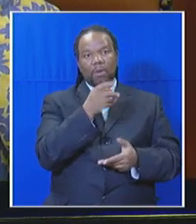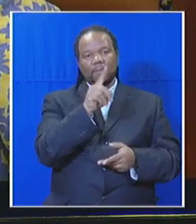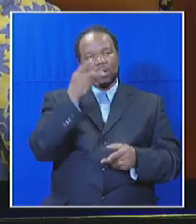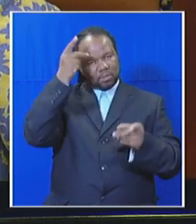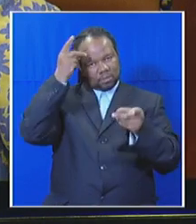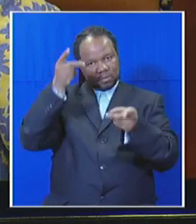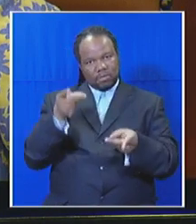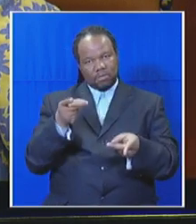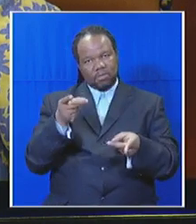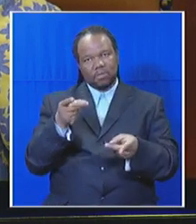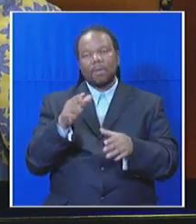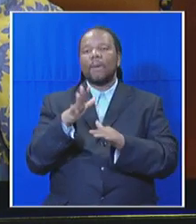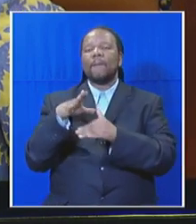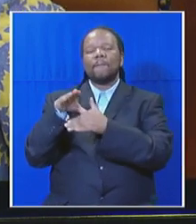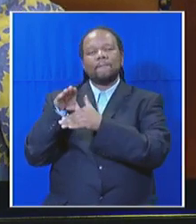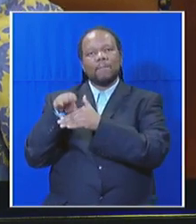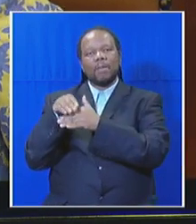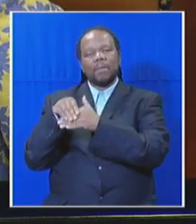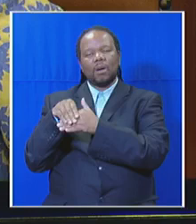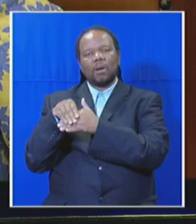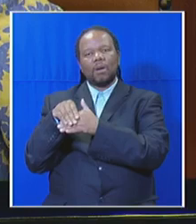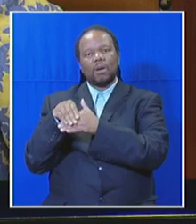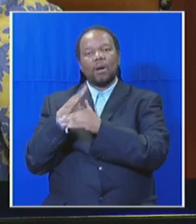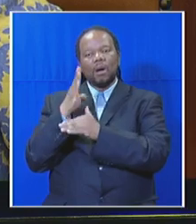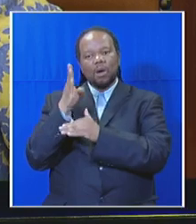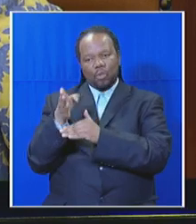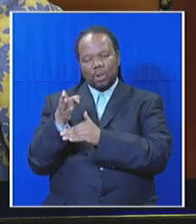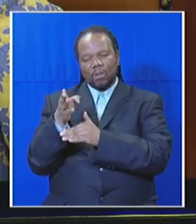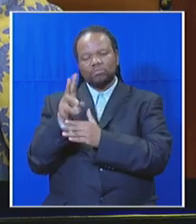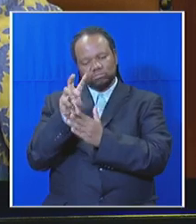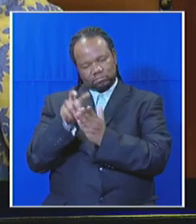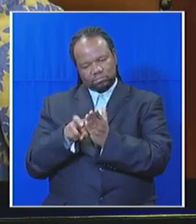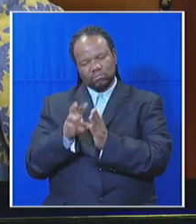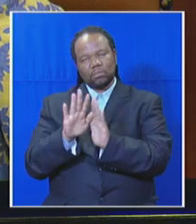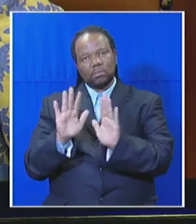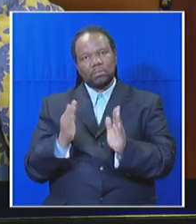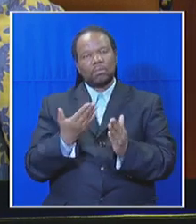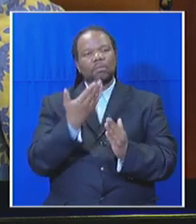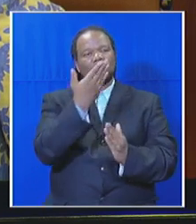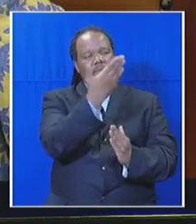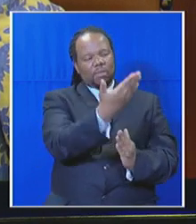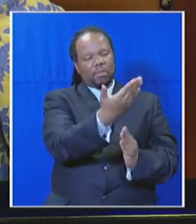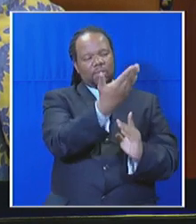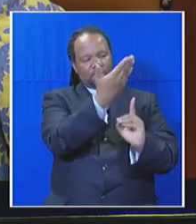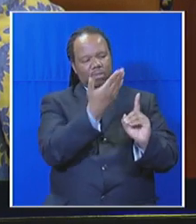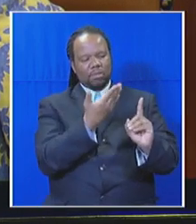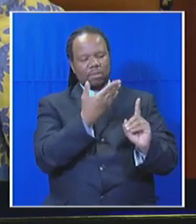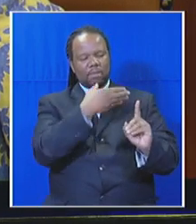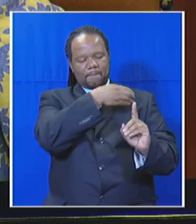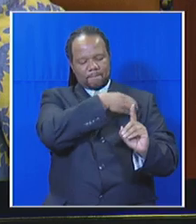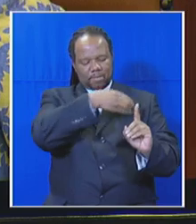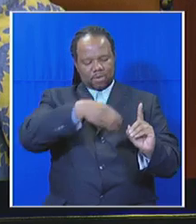Yes, Honorable Member, I will look into that. I now call upon the President to respond to